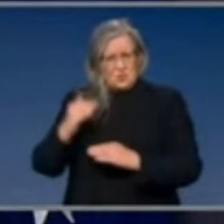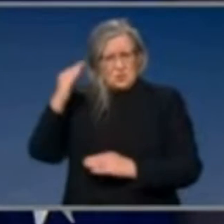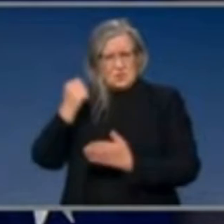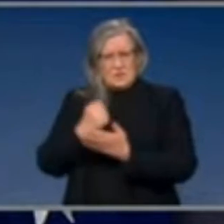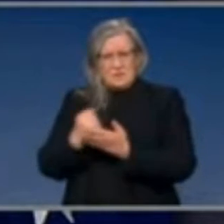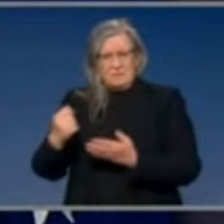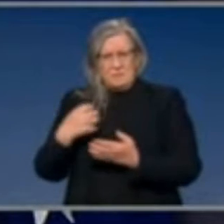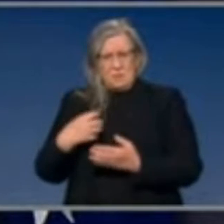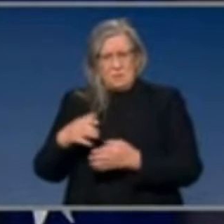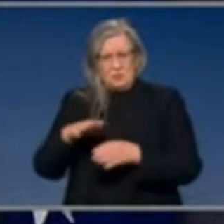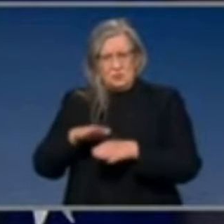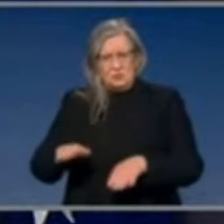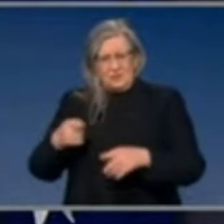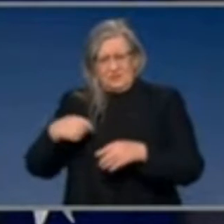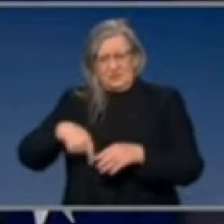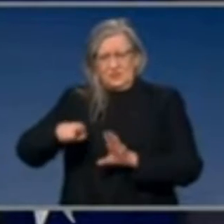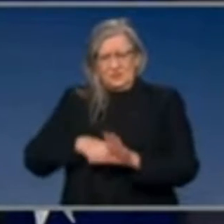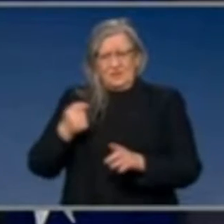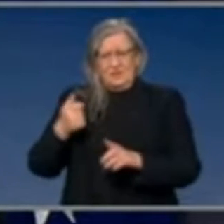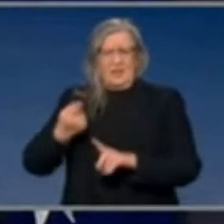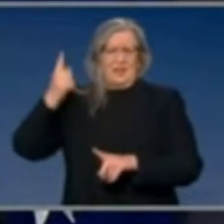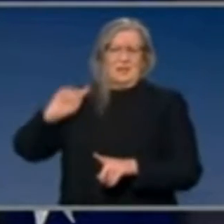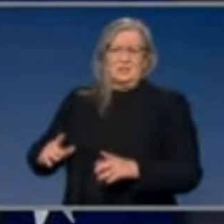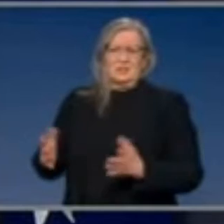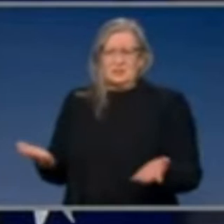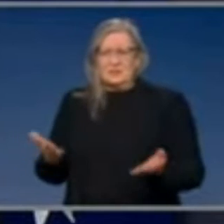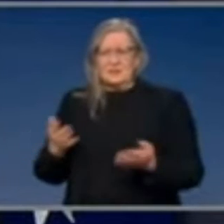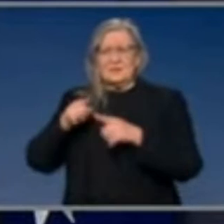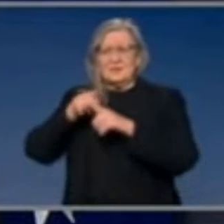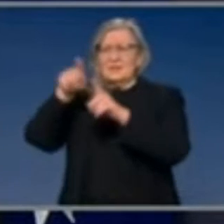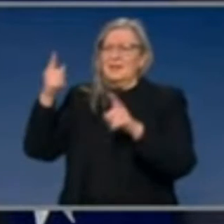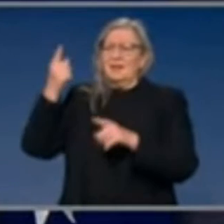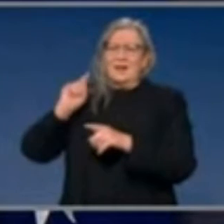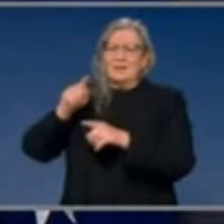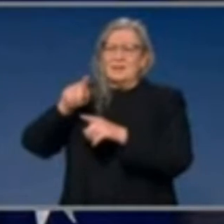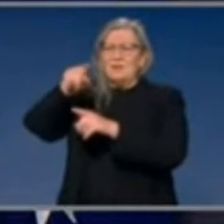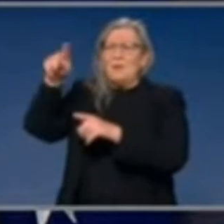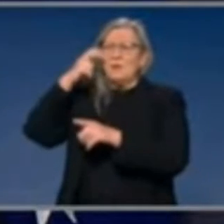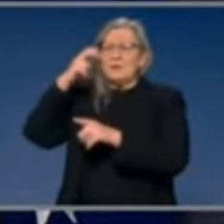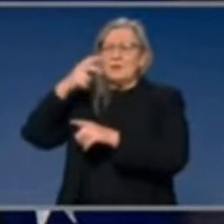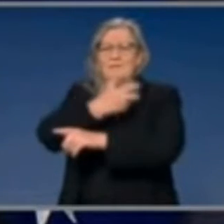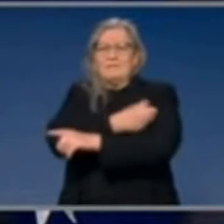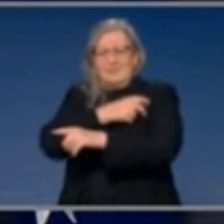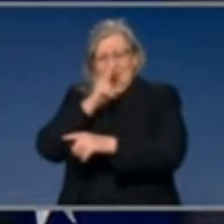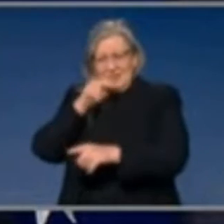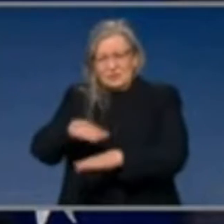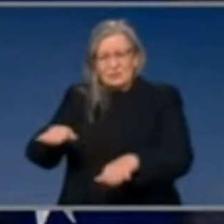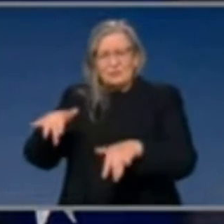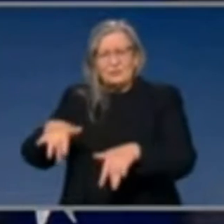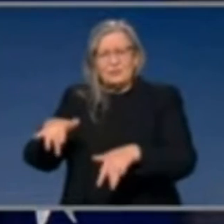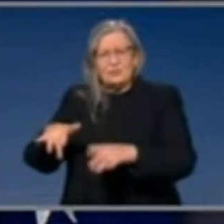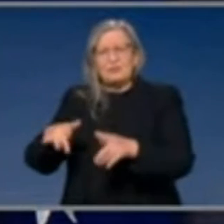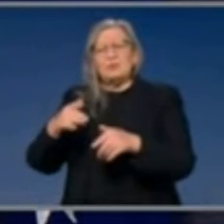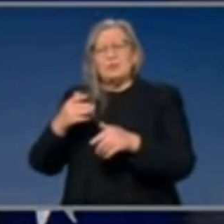of the protective effect of vaccination in older cohorts, in the adults. So a wonderful decision by ATAGI, and